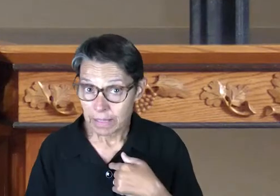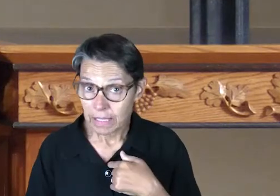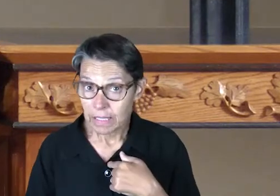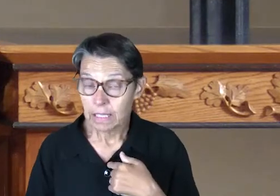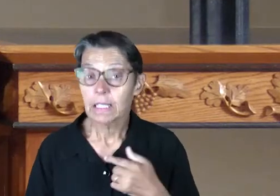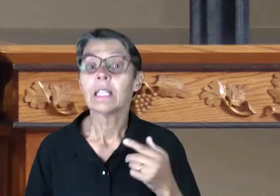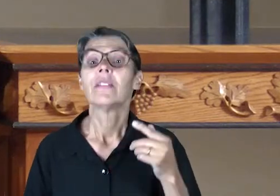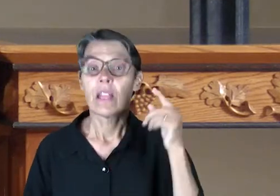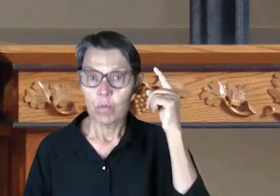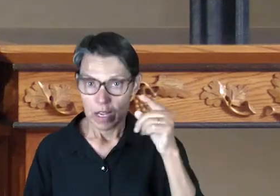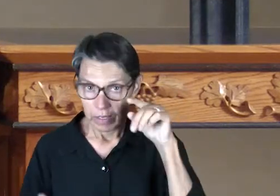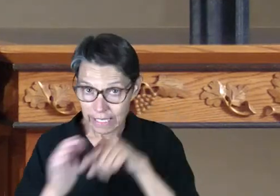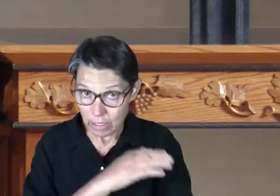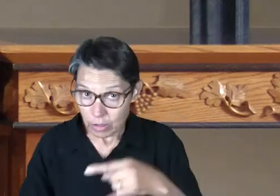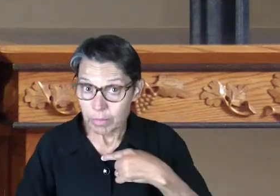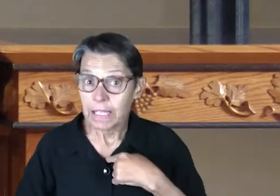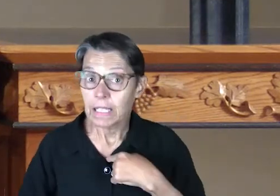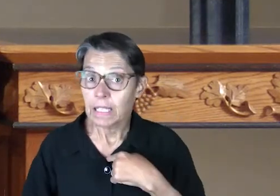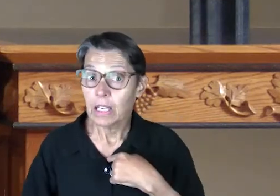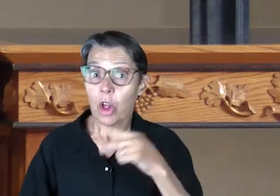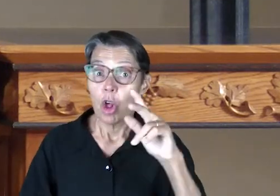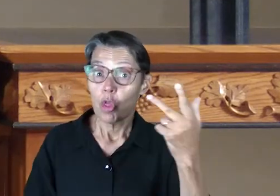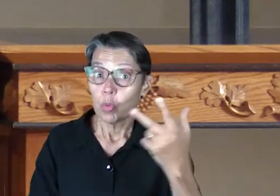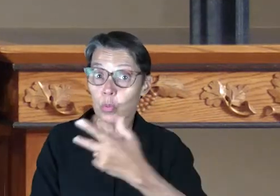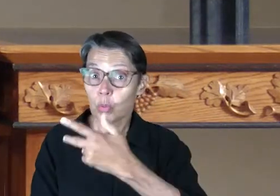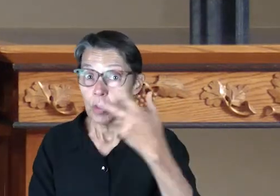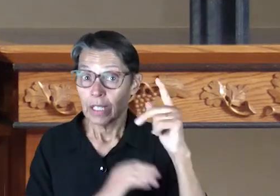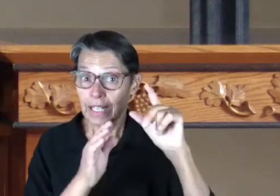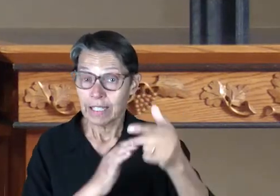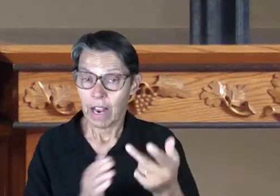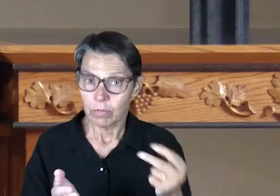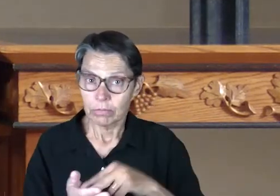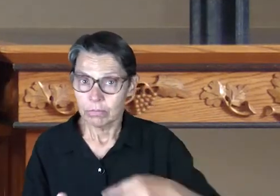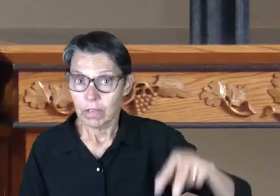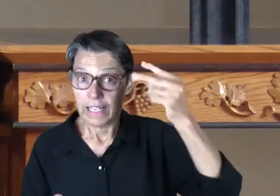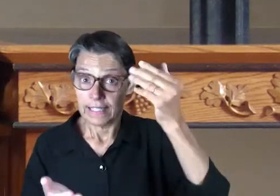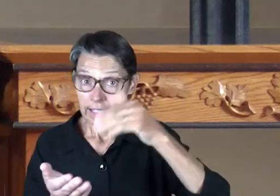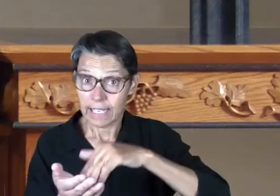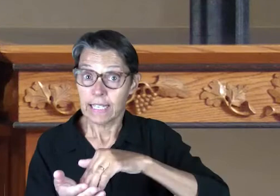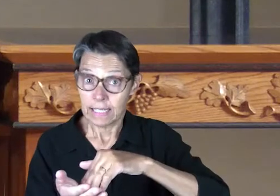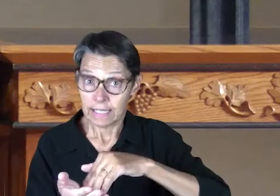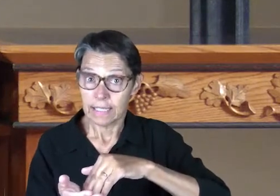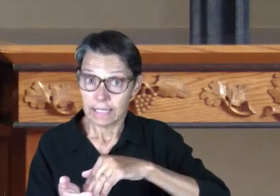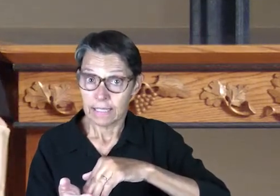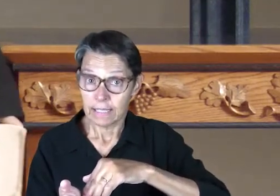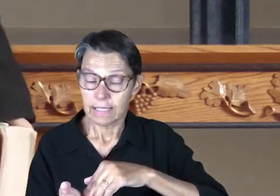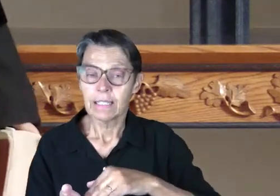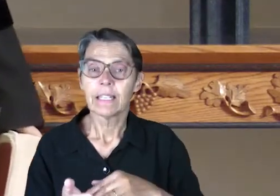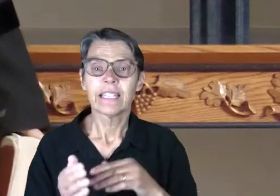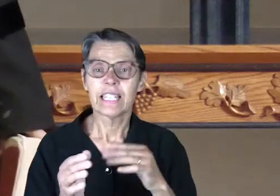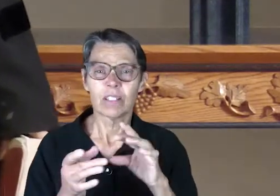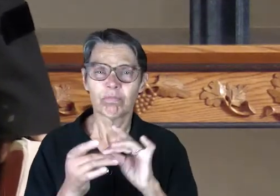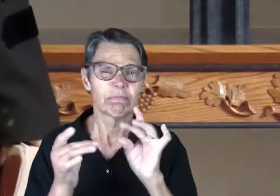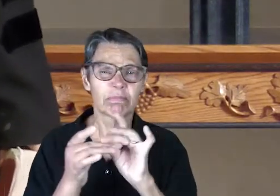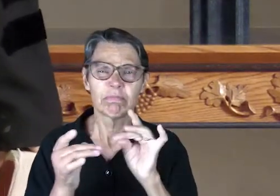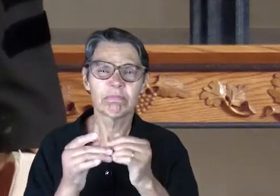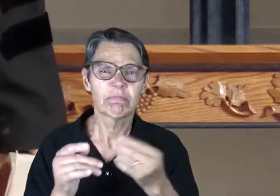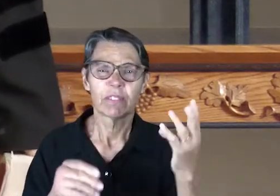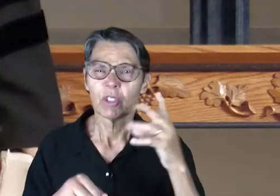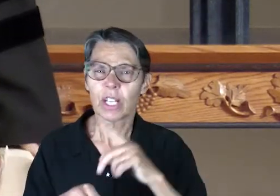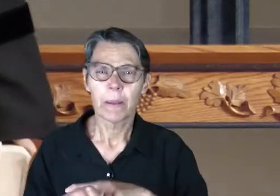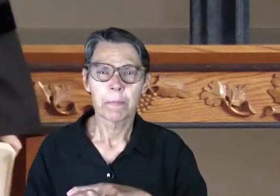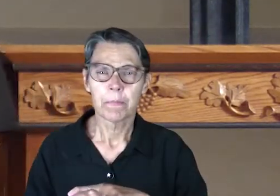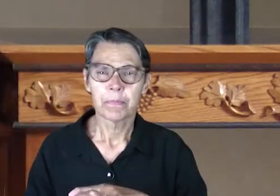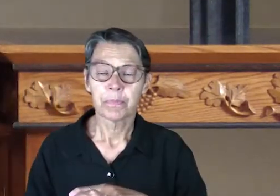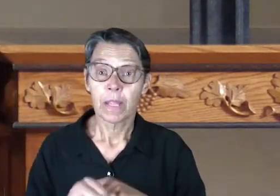betrayed, I'm going to be killed, and on the third day I'll rise again. And the scripture says that the disciples didn't understand it, but they were afraid to